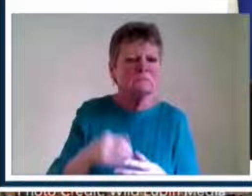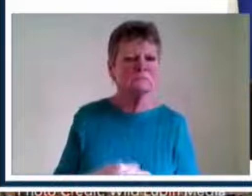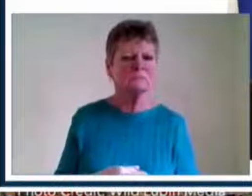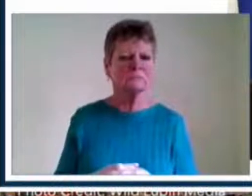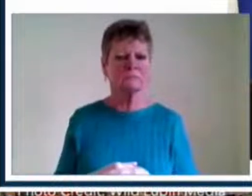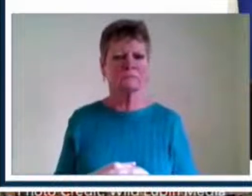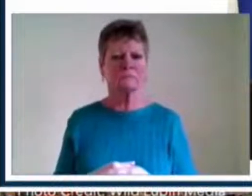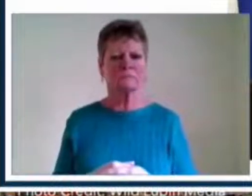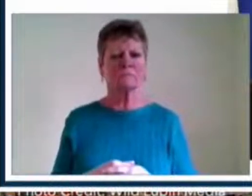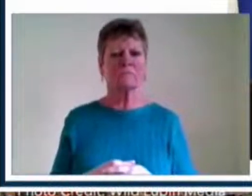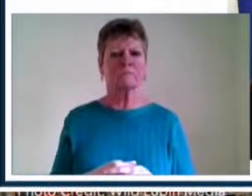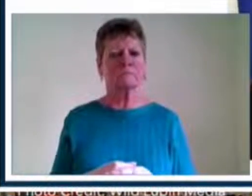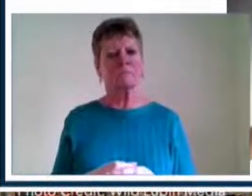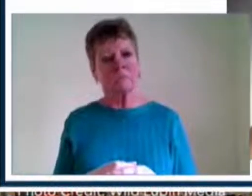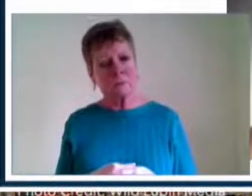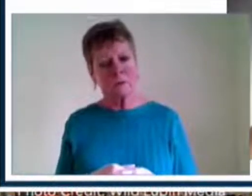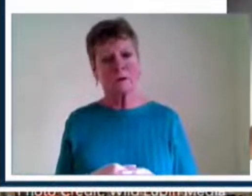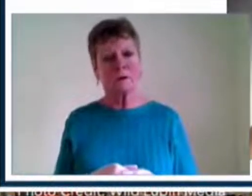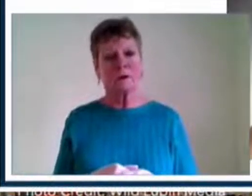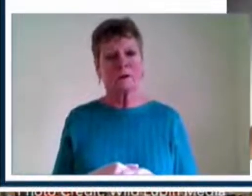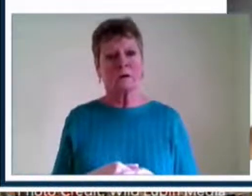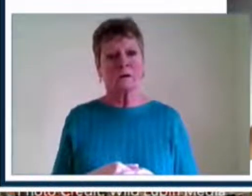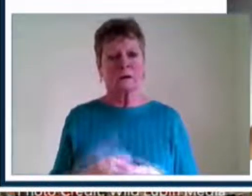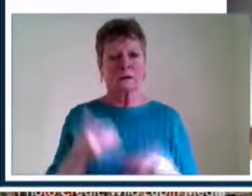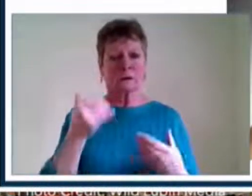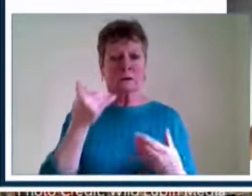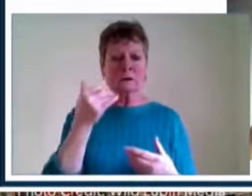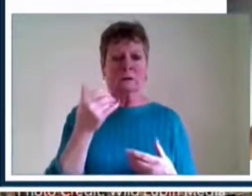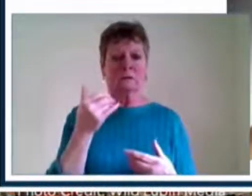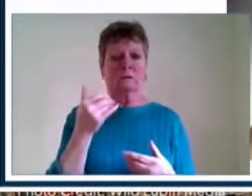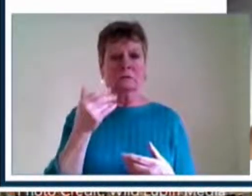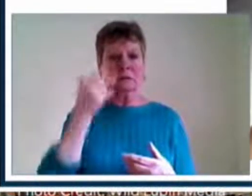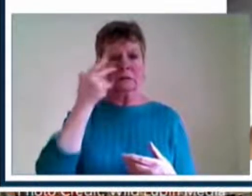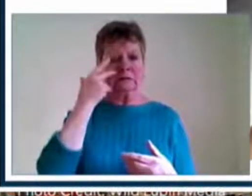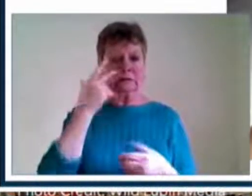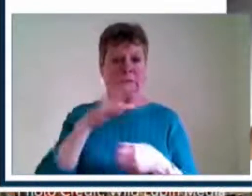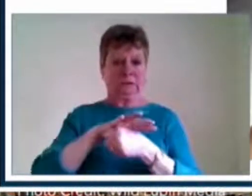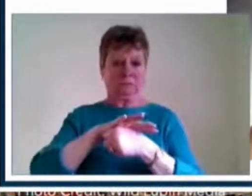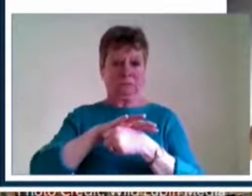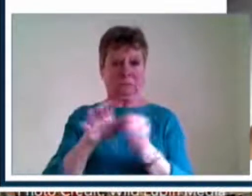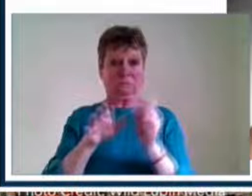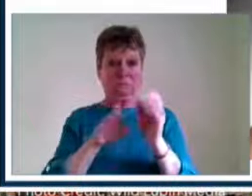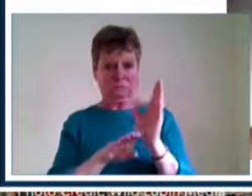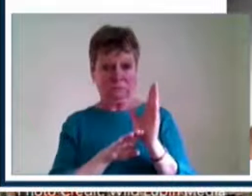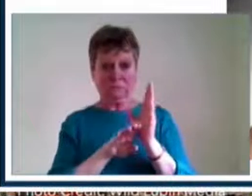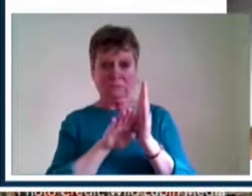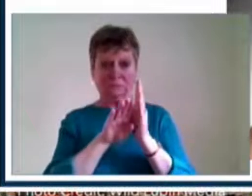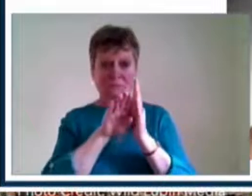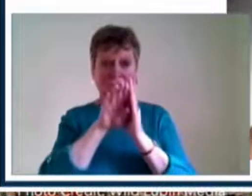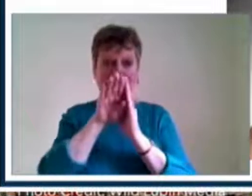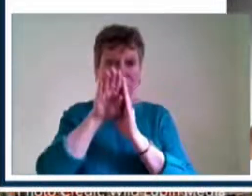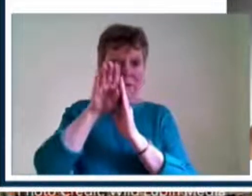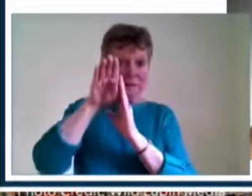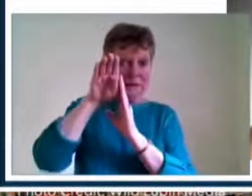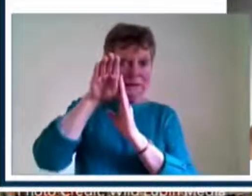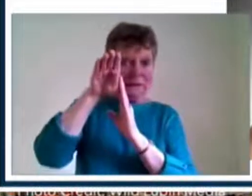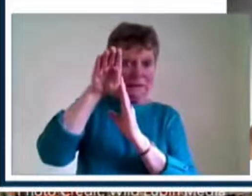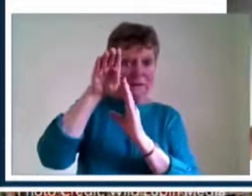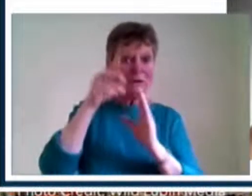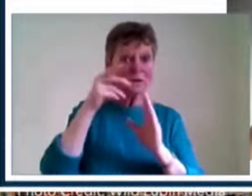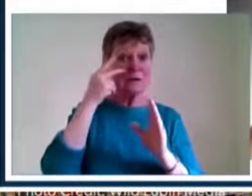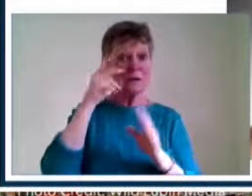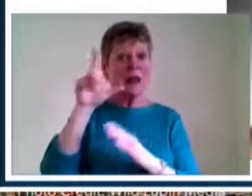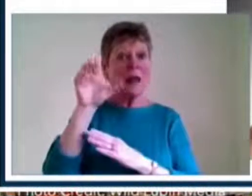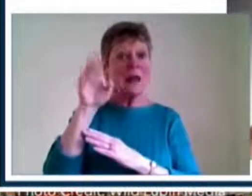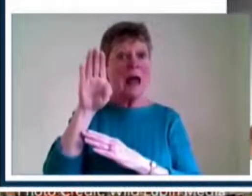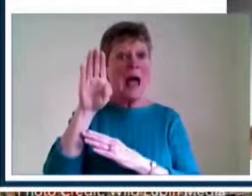as I said in my remarks, we are looking now, if you look at the epidemiologic curve based on our lab data, we are